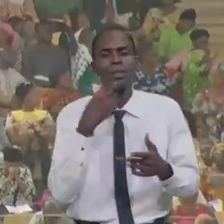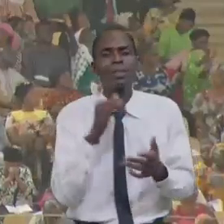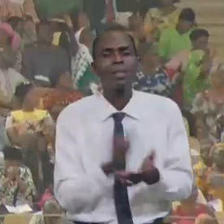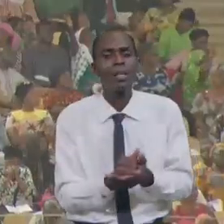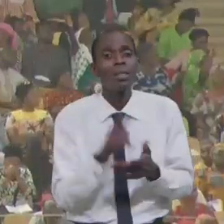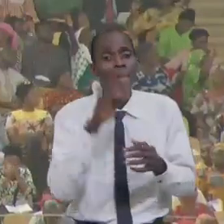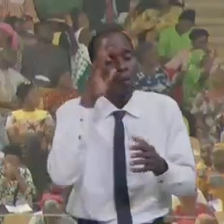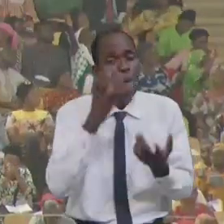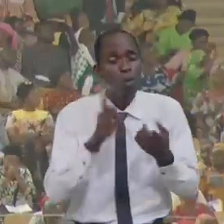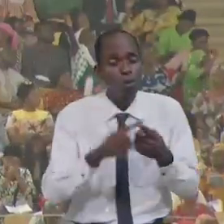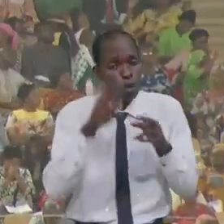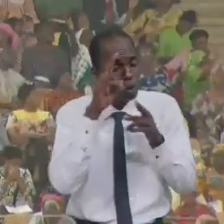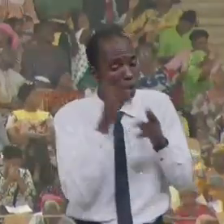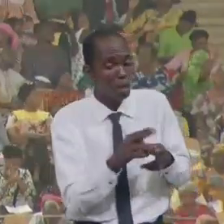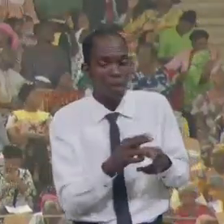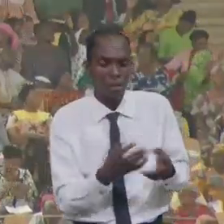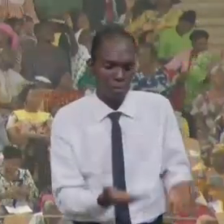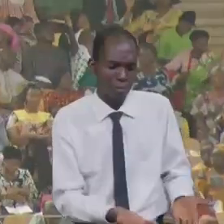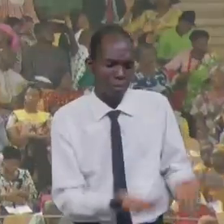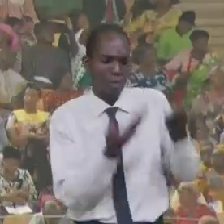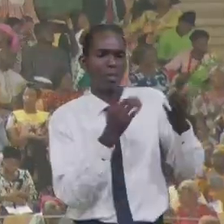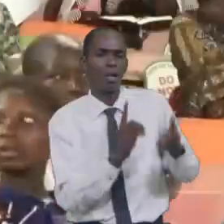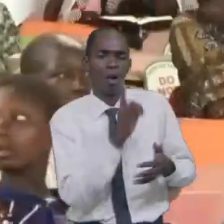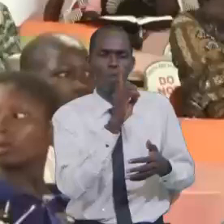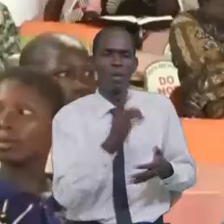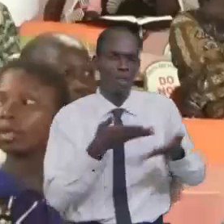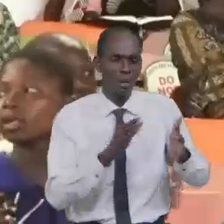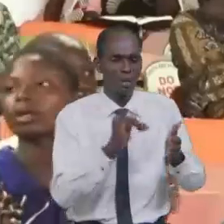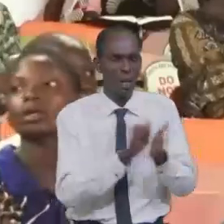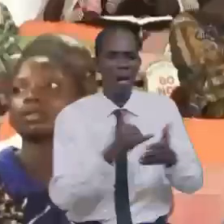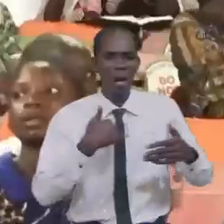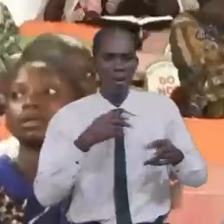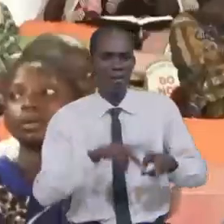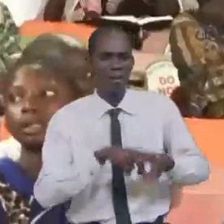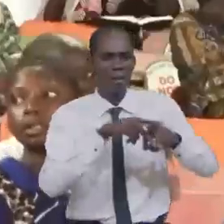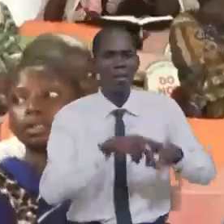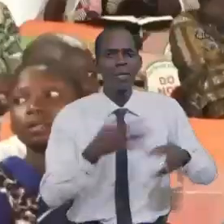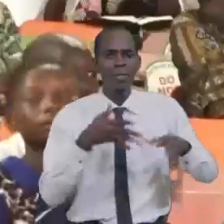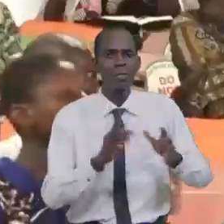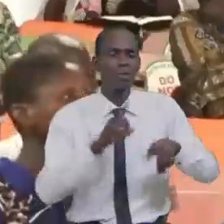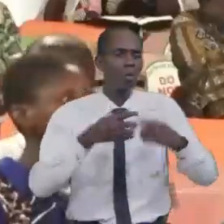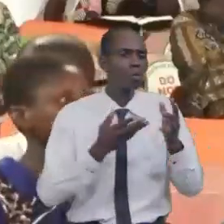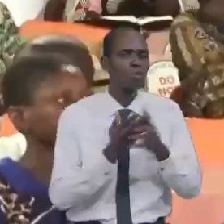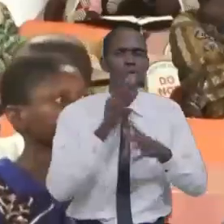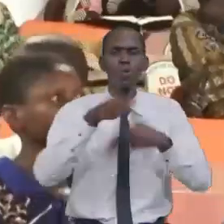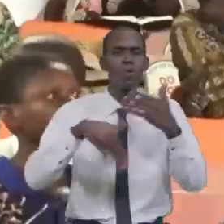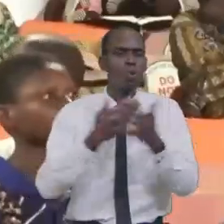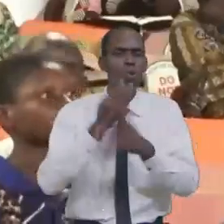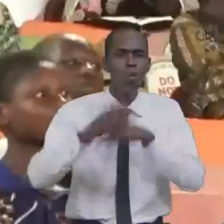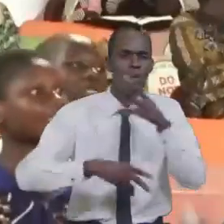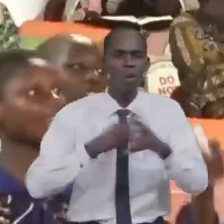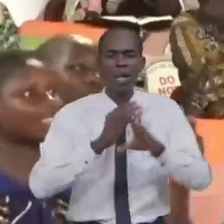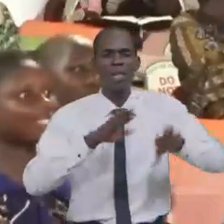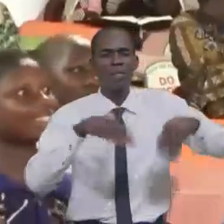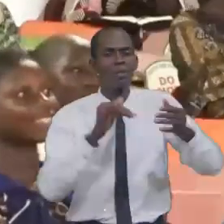want to honor, lift him up. Let him have a ride and let him go through the whole world and give him the best